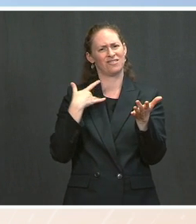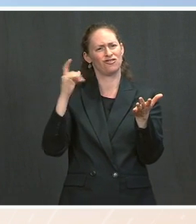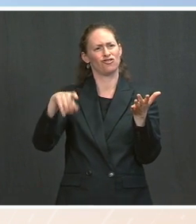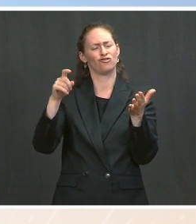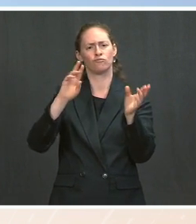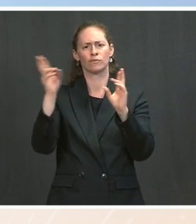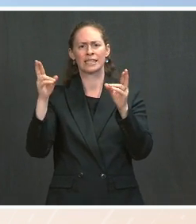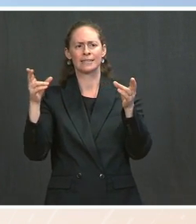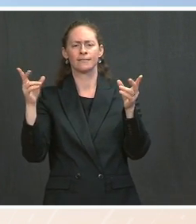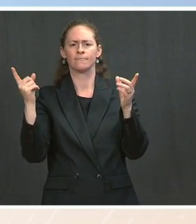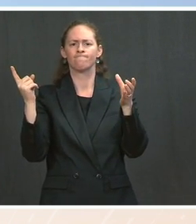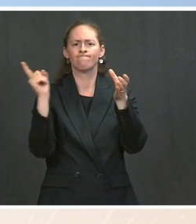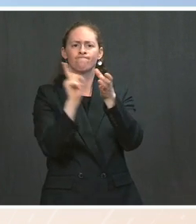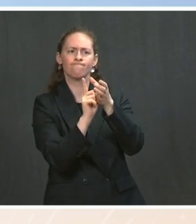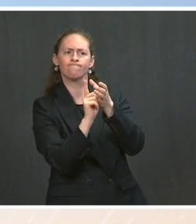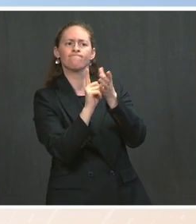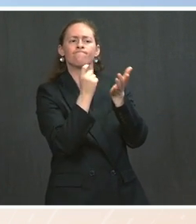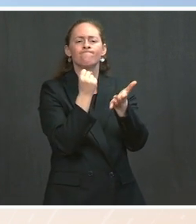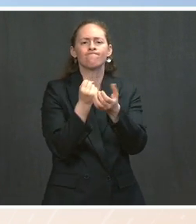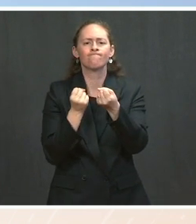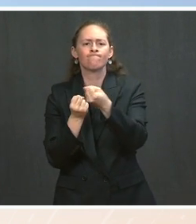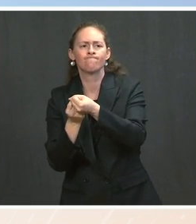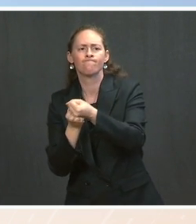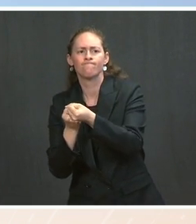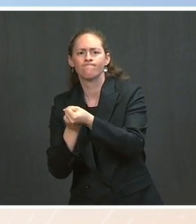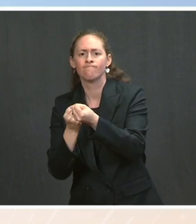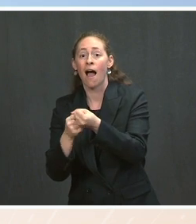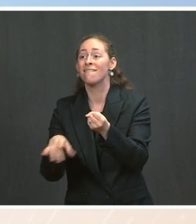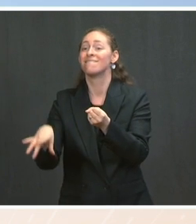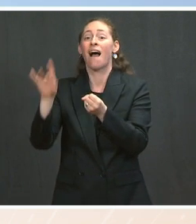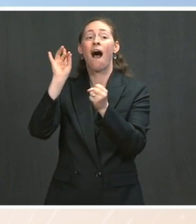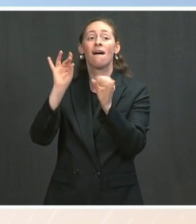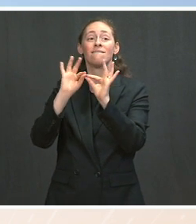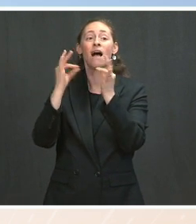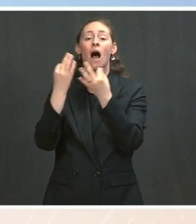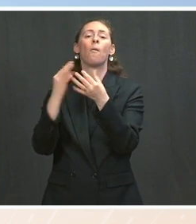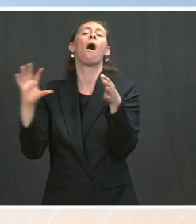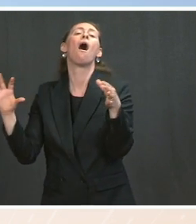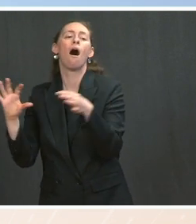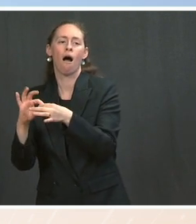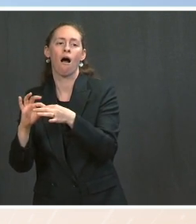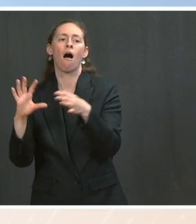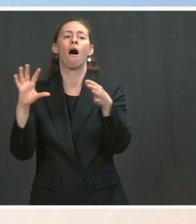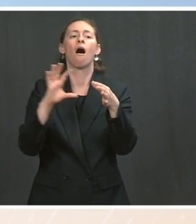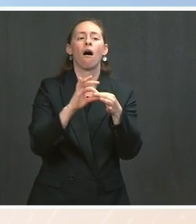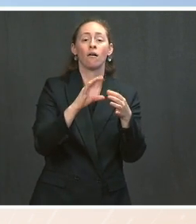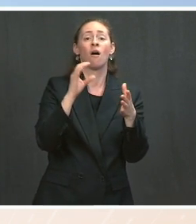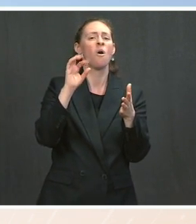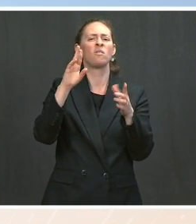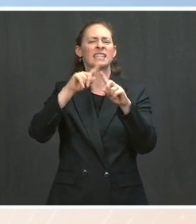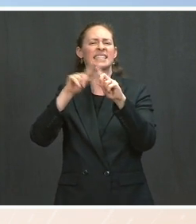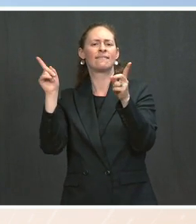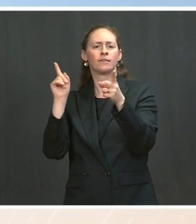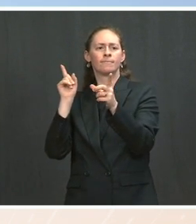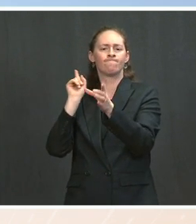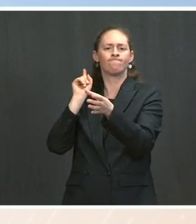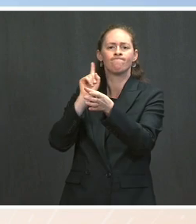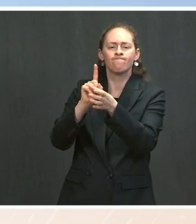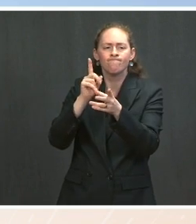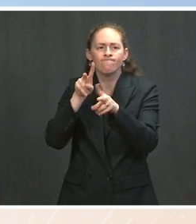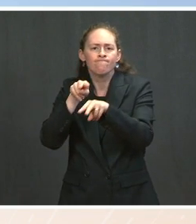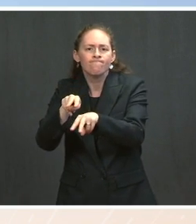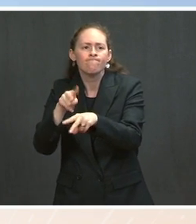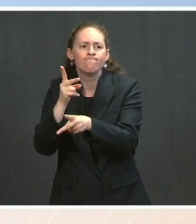another destination to unite with family members or legal sponsors. As you know, geographically, it's right in a place